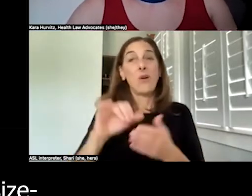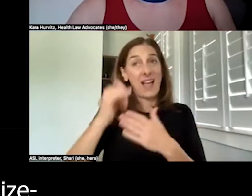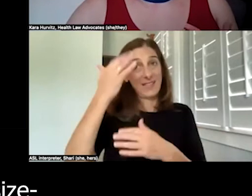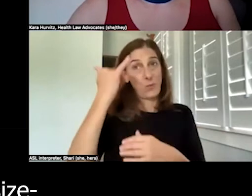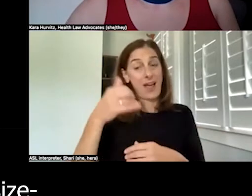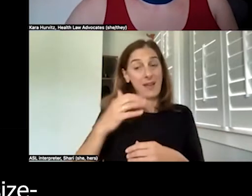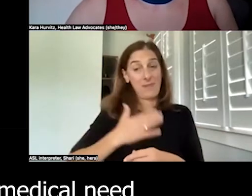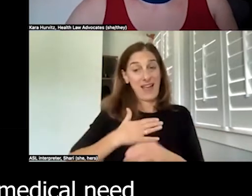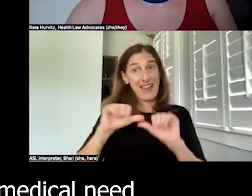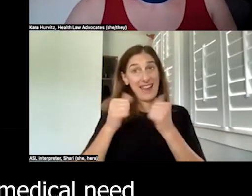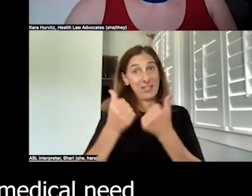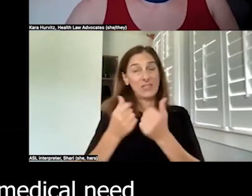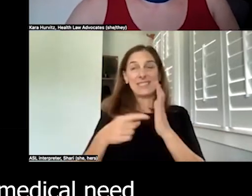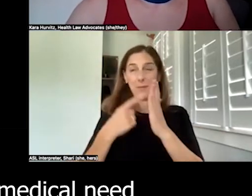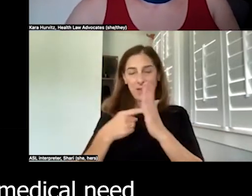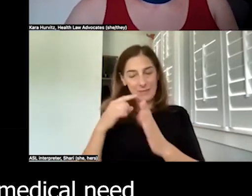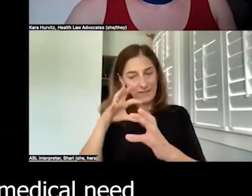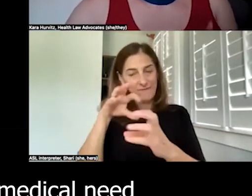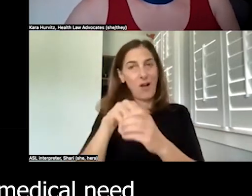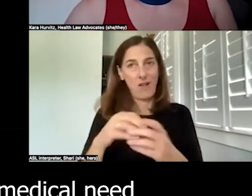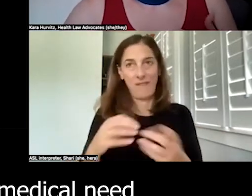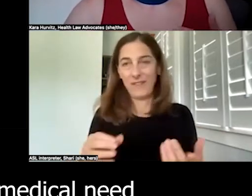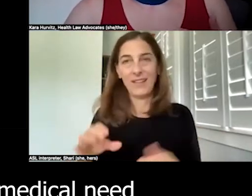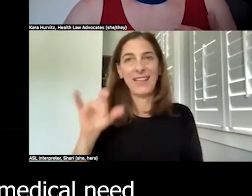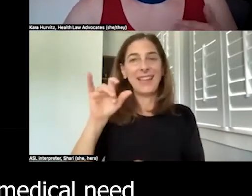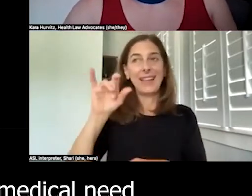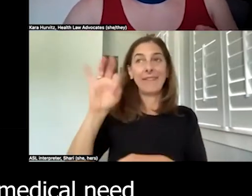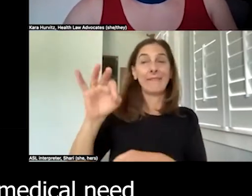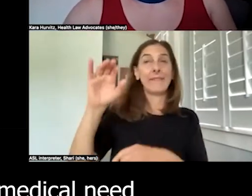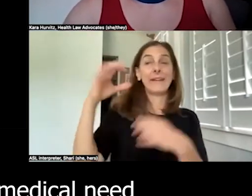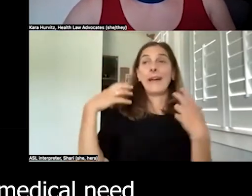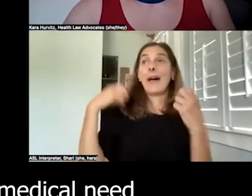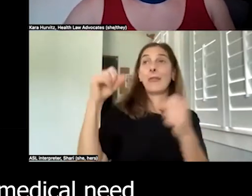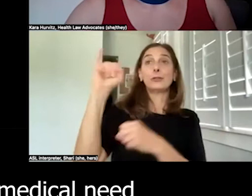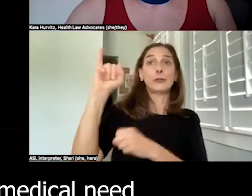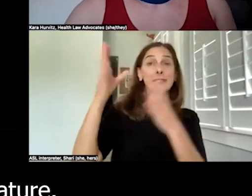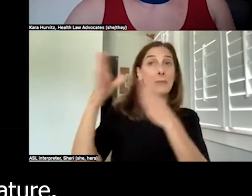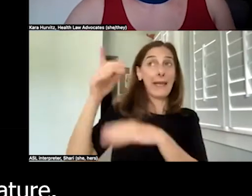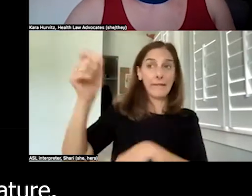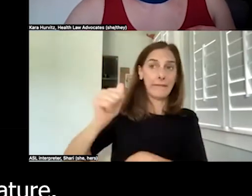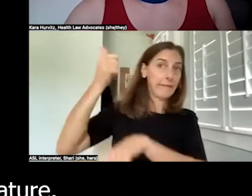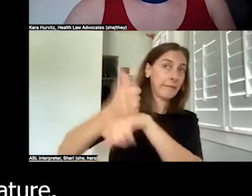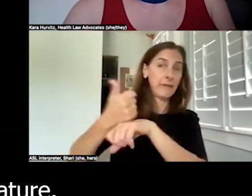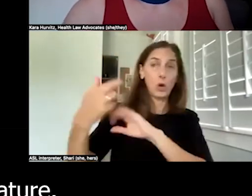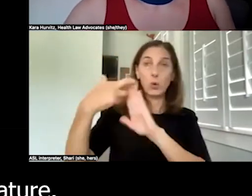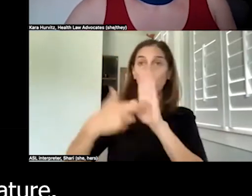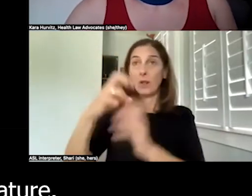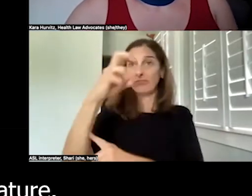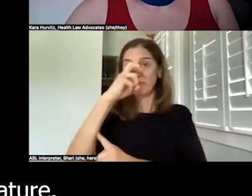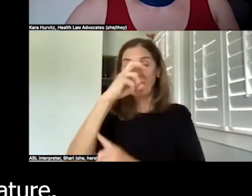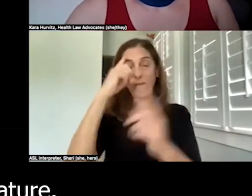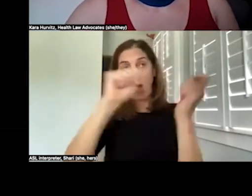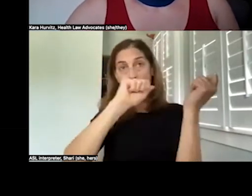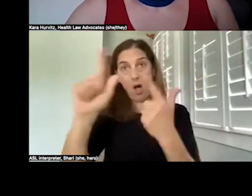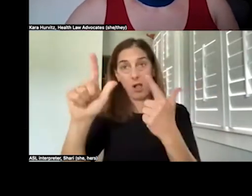apply a one-size-fits-all approach to an underlying medical need that is person-specific in